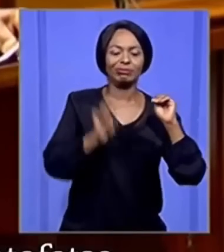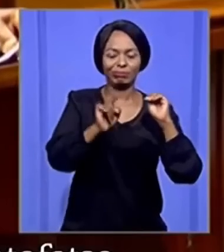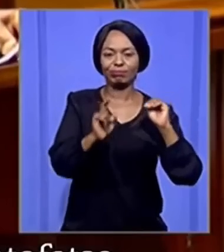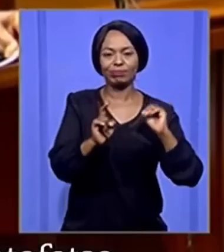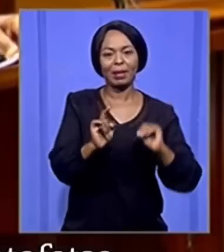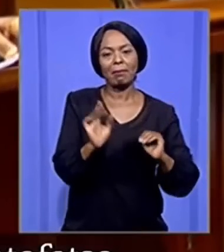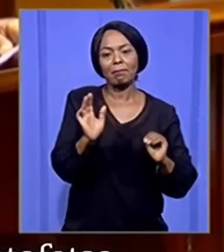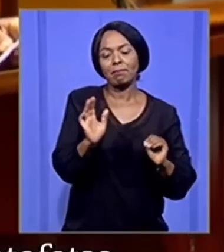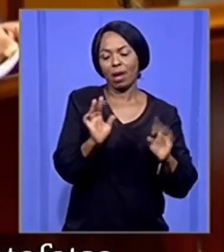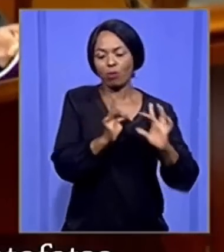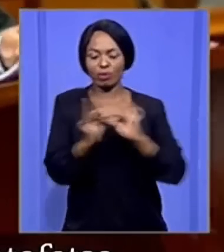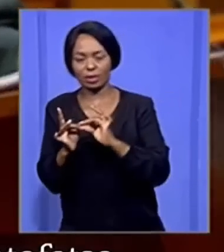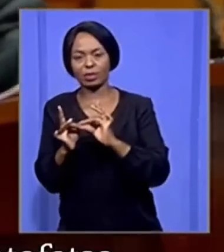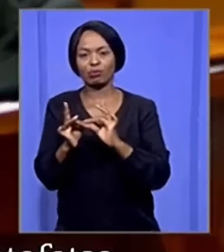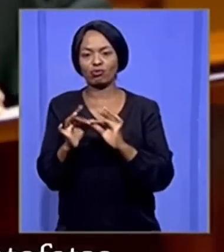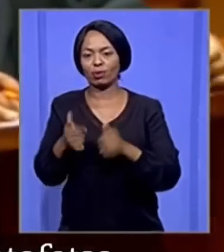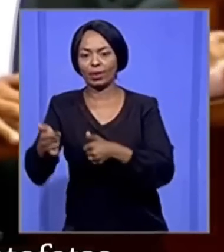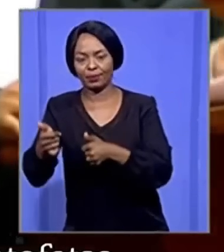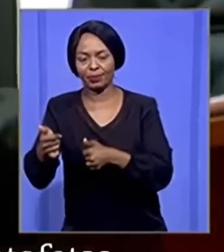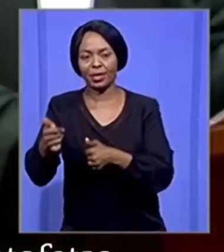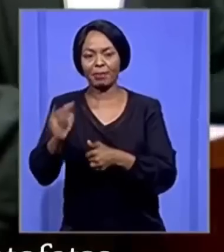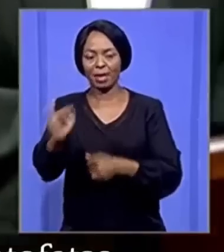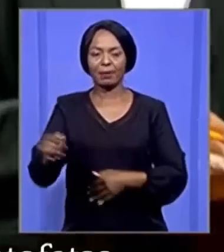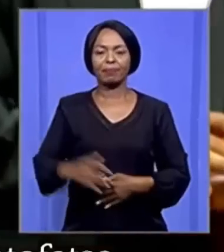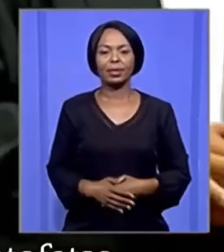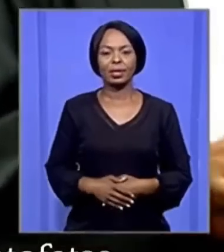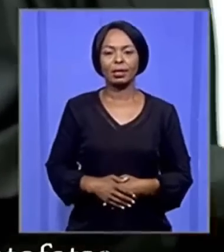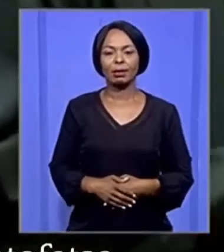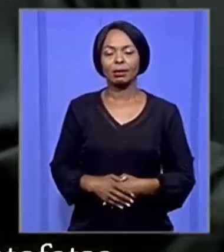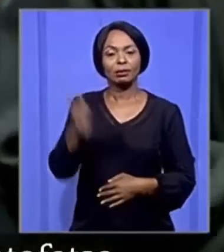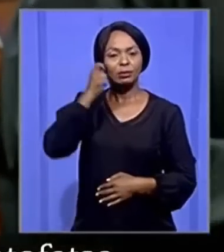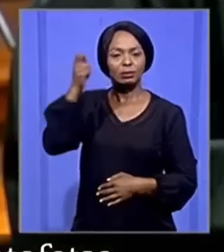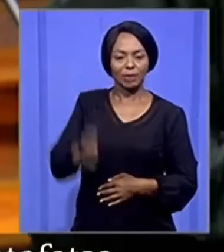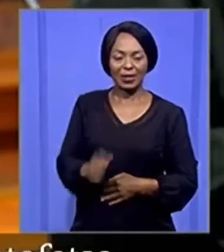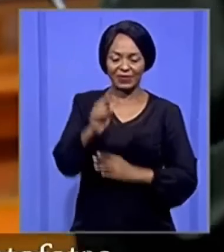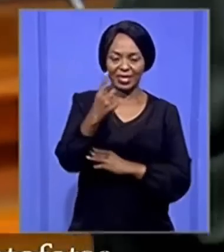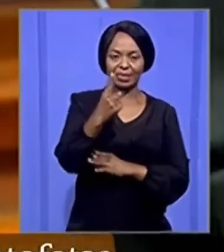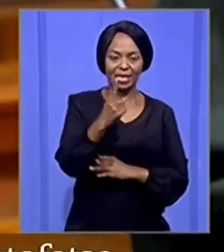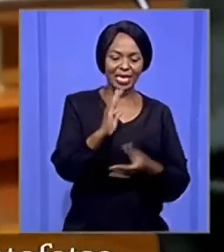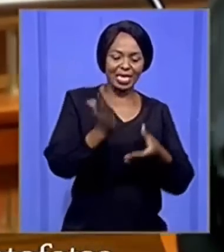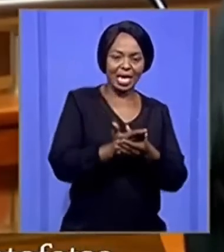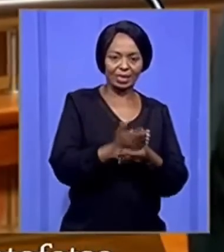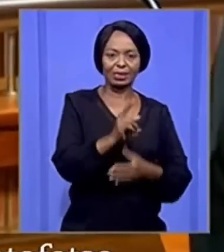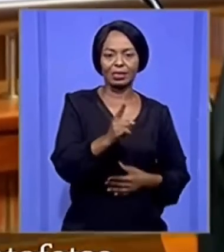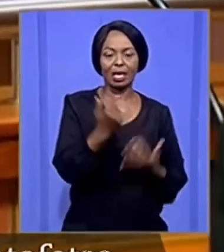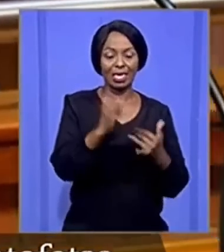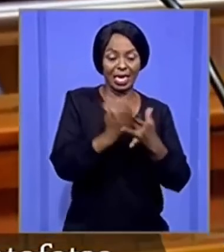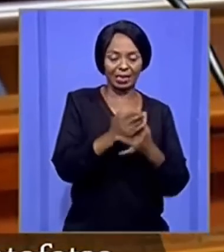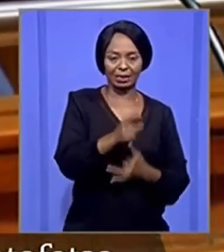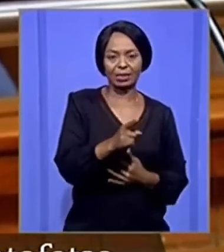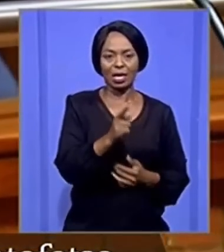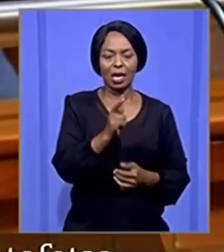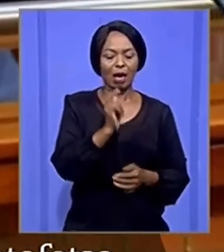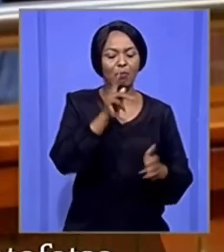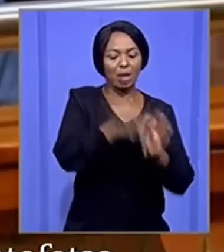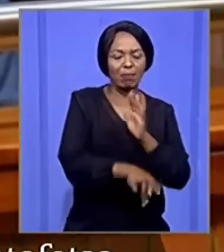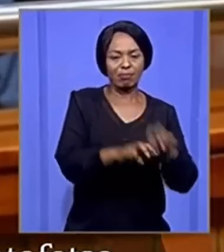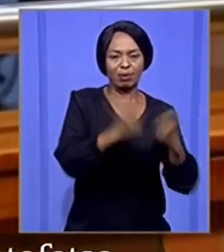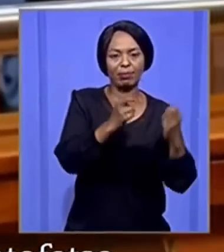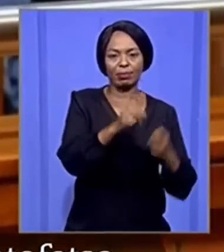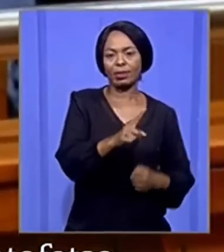Moatlhodi Kasim Musa ga a bona Mkhwanazi molato mo tatofatsong ya petelelo ya ntlha mme ditatofatso tse dingwe tse 3 tsa